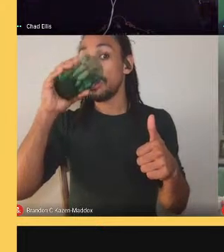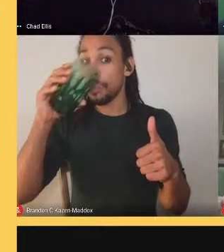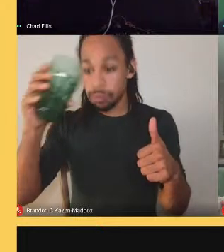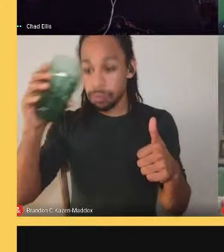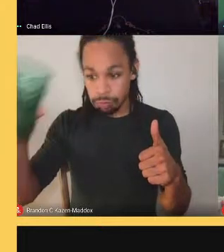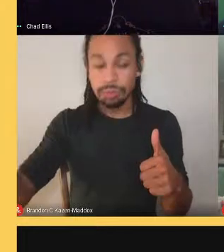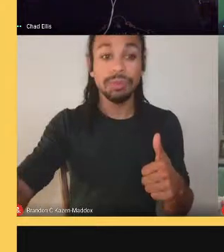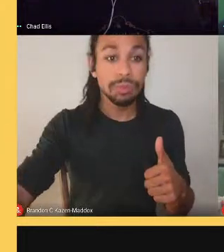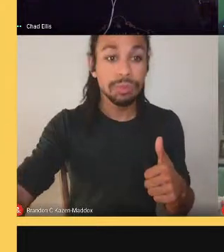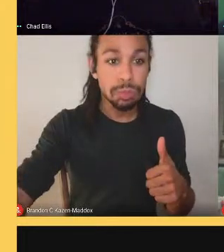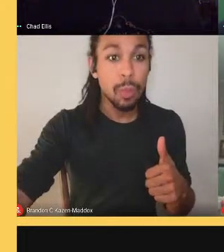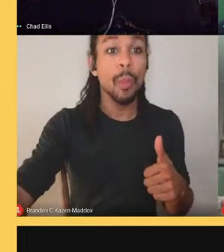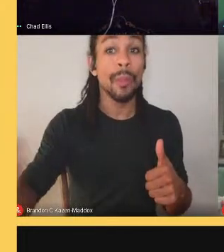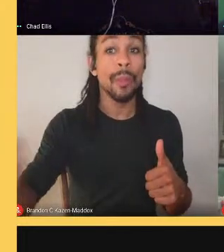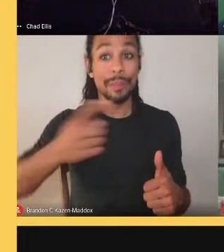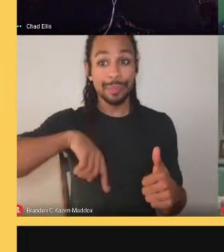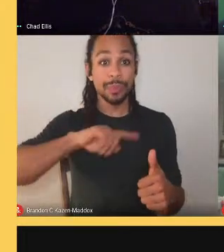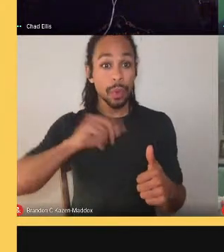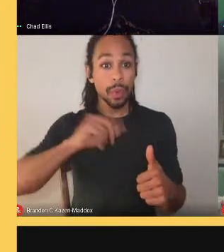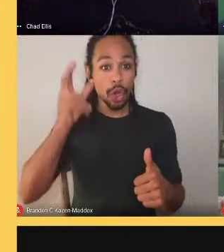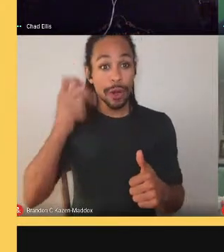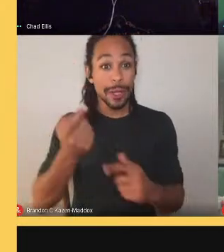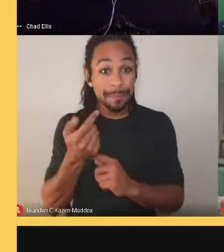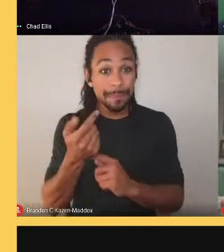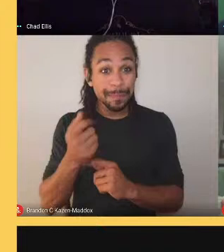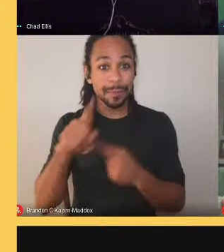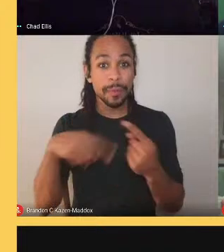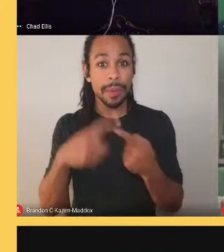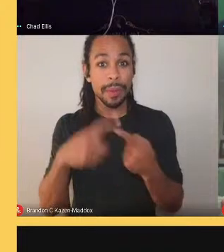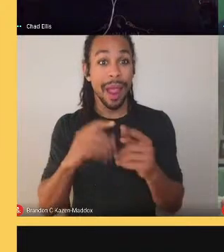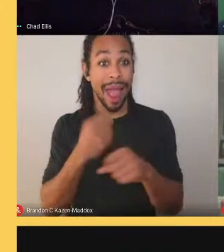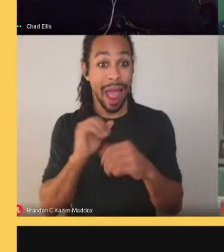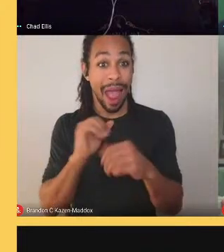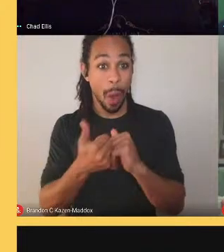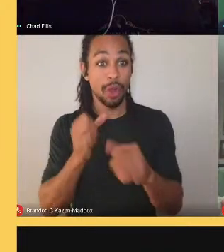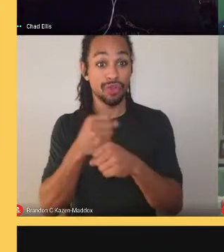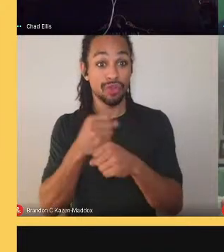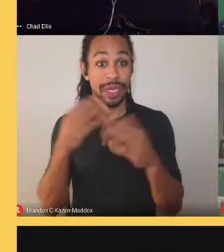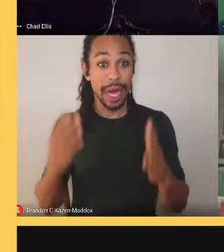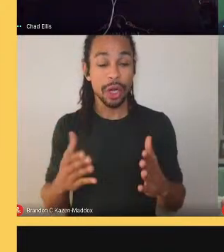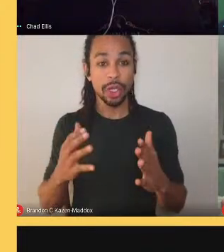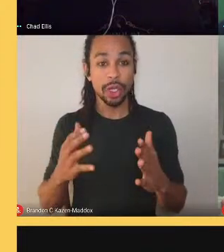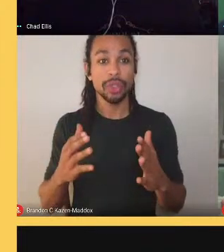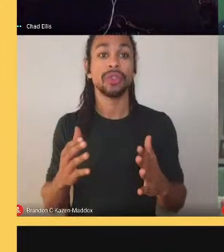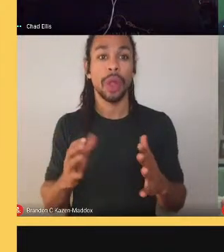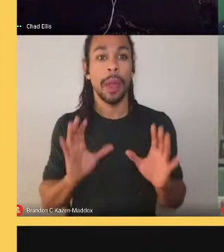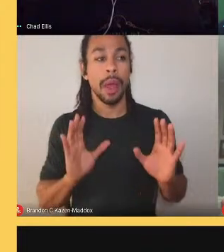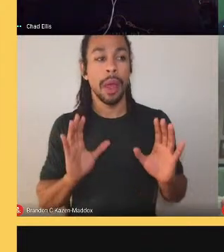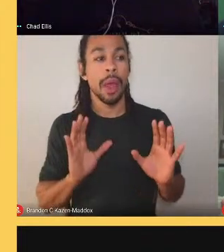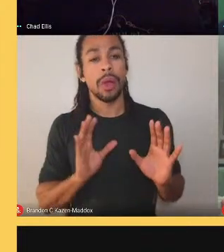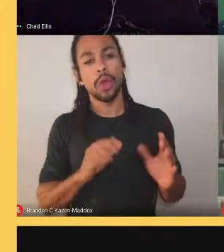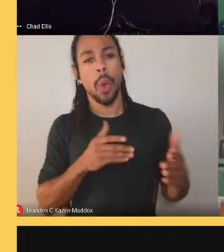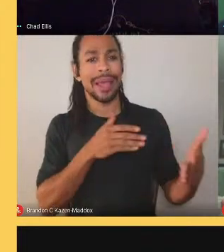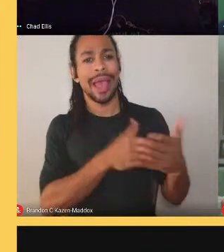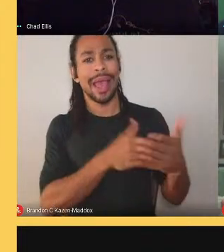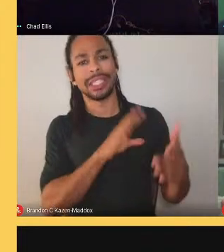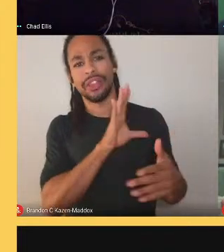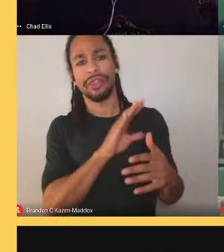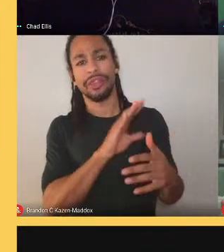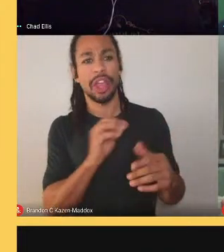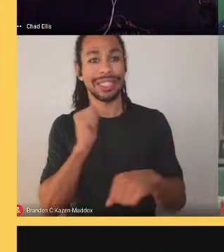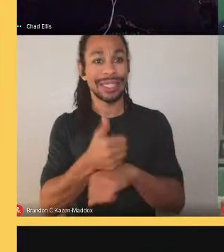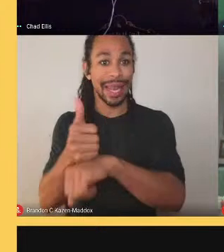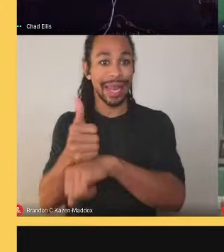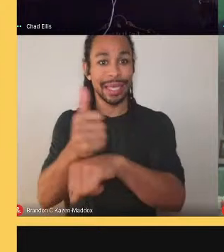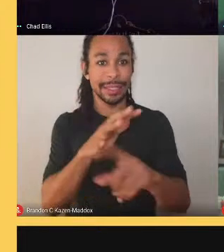creators pushed back against their settings and subverted their systems as game masters. I'm wondering if Mariam could speak to how they accomplished that as a